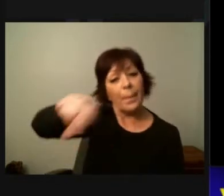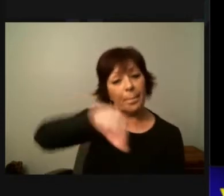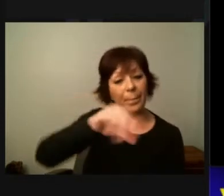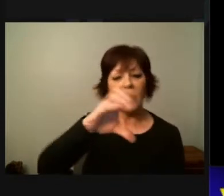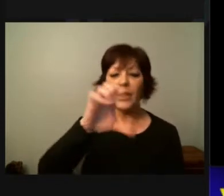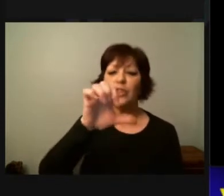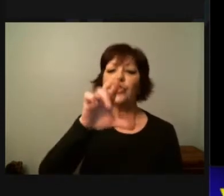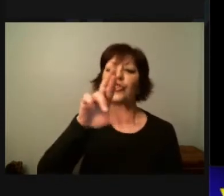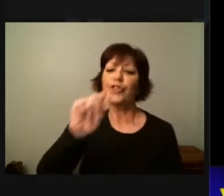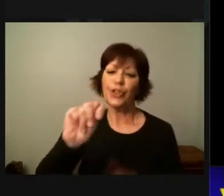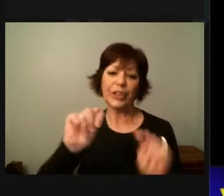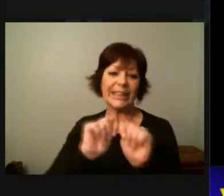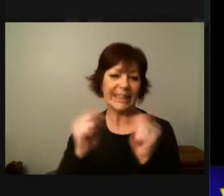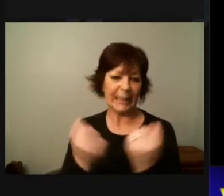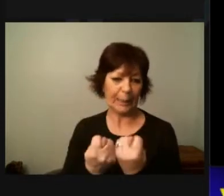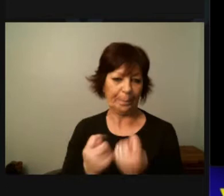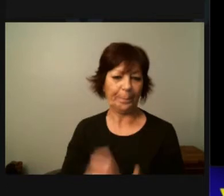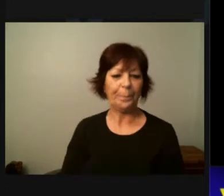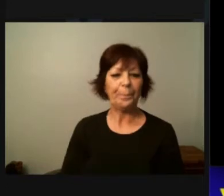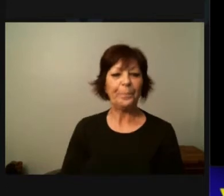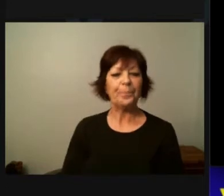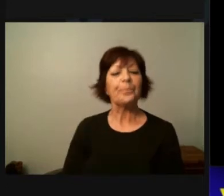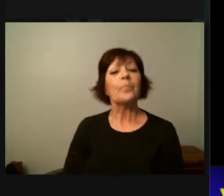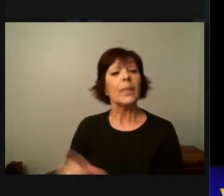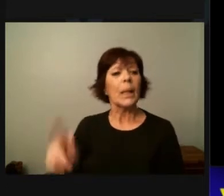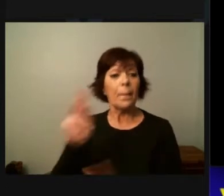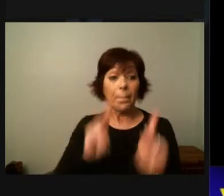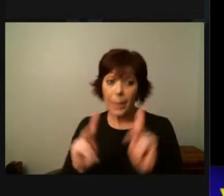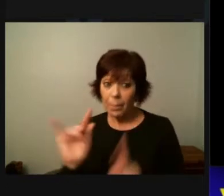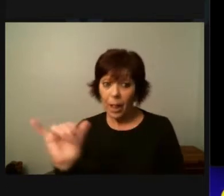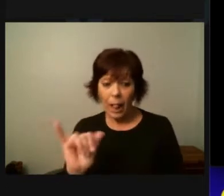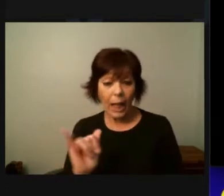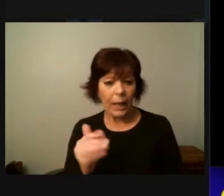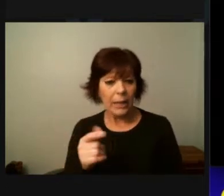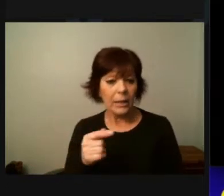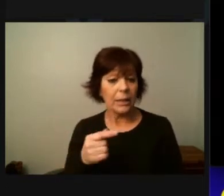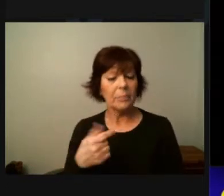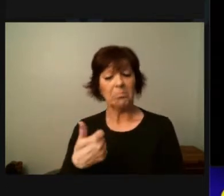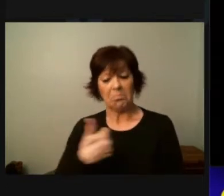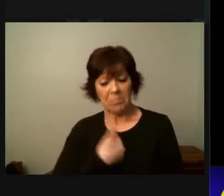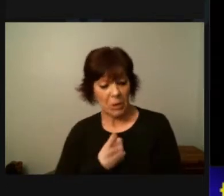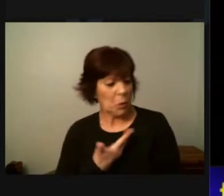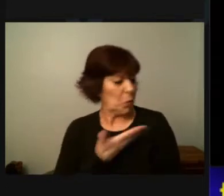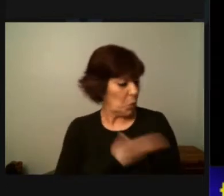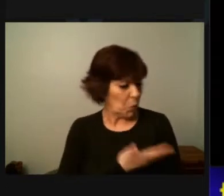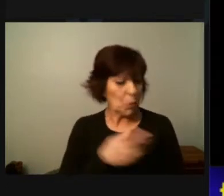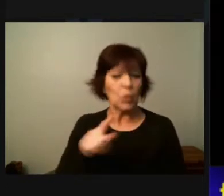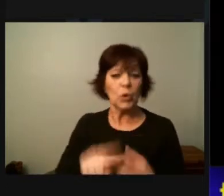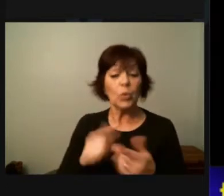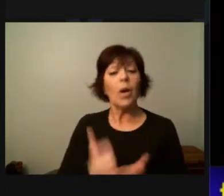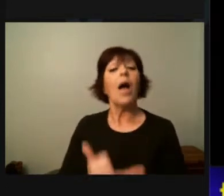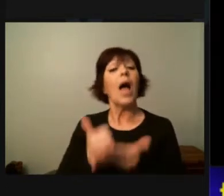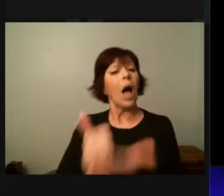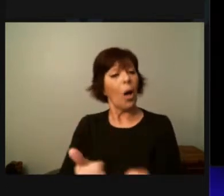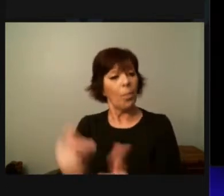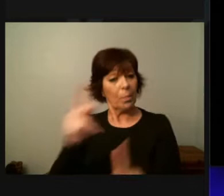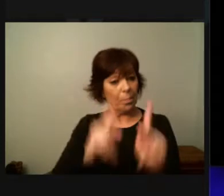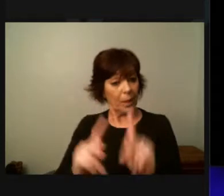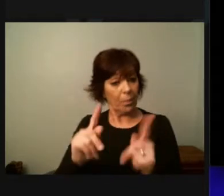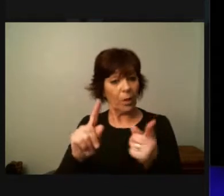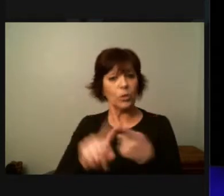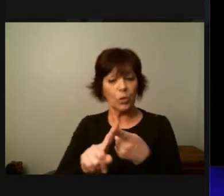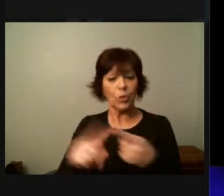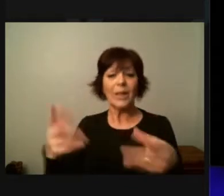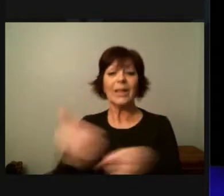teams. So there'll be people like you and myself there to assist people who are there to get